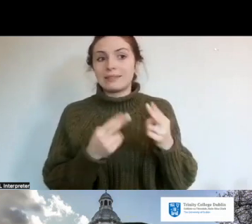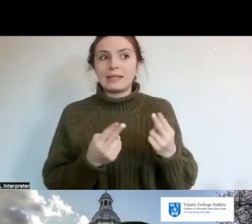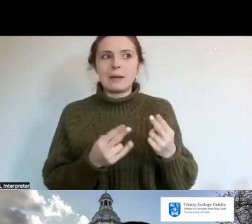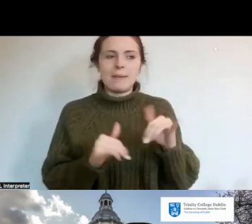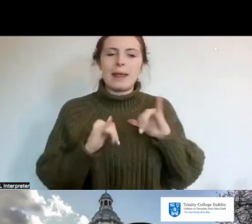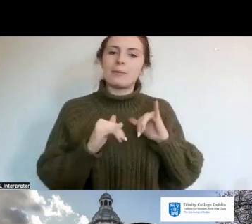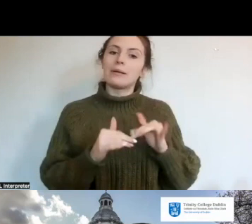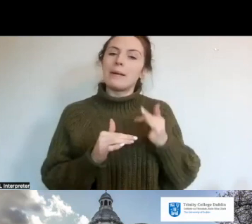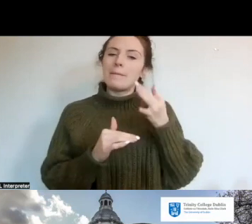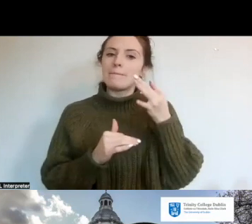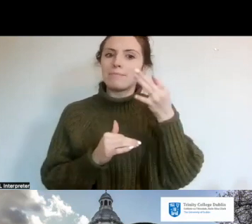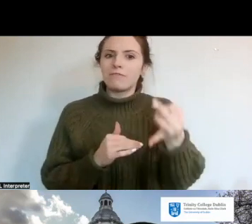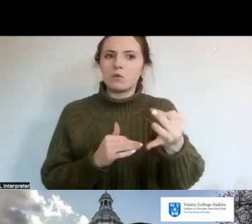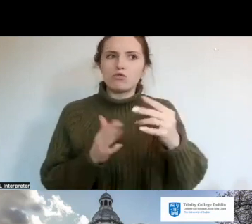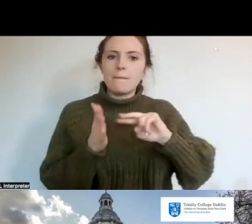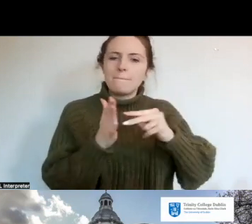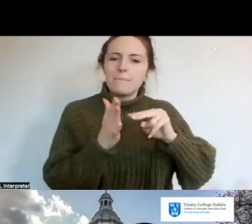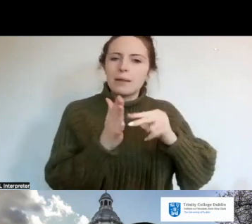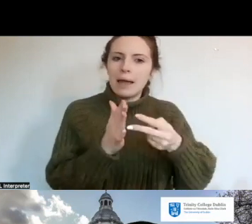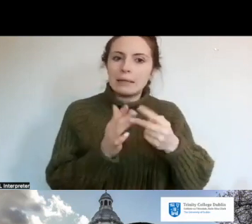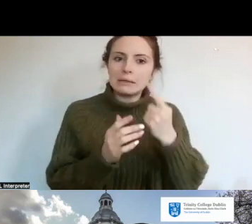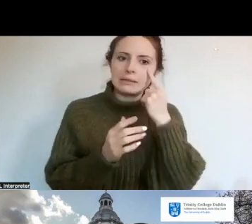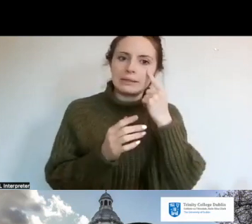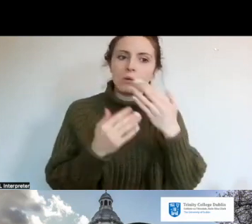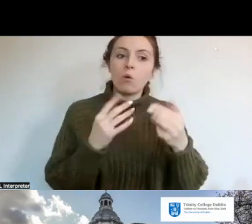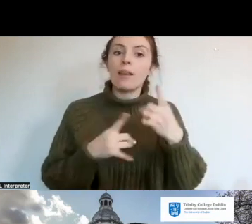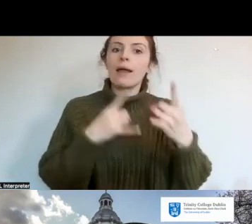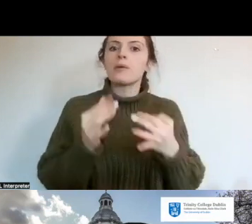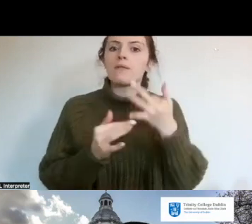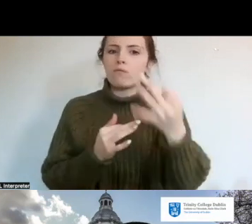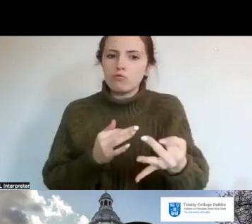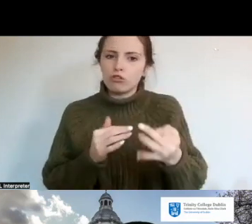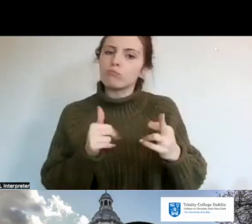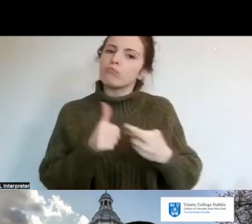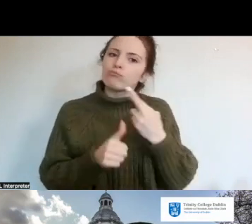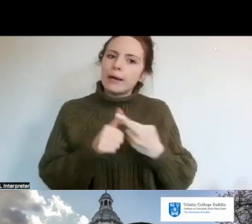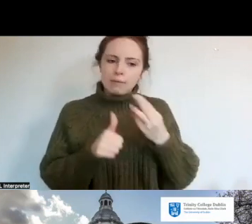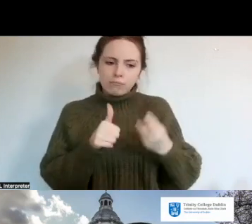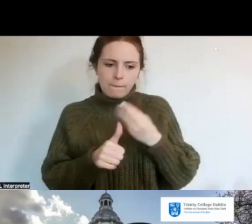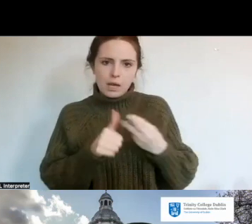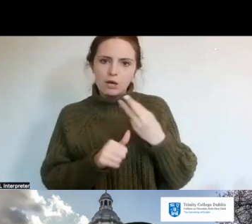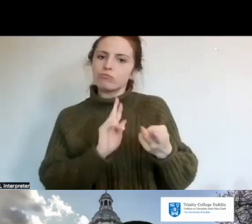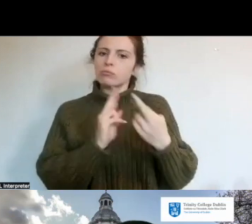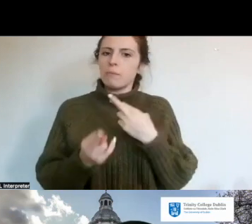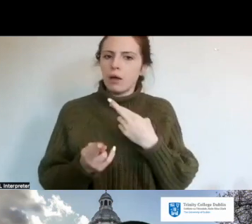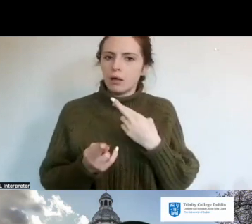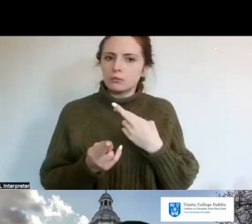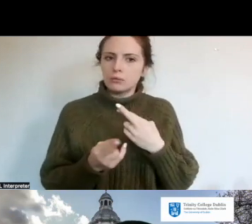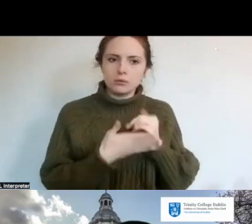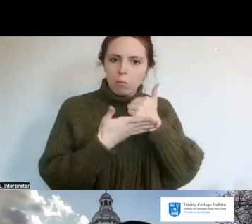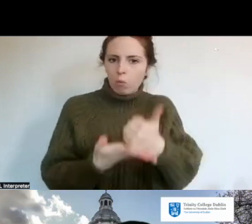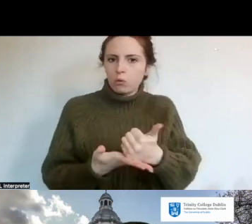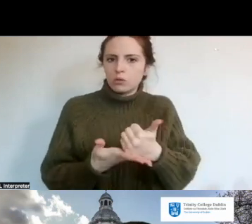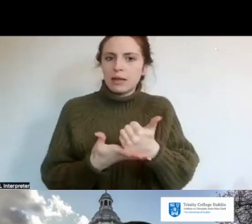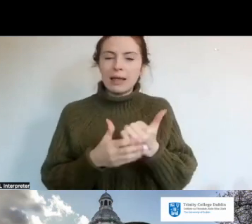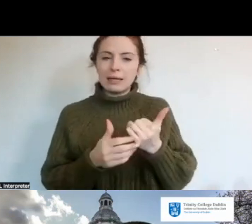a prospective manner, and planning needs to be dynamic, responsive, and ensure that expertise is configured